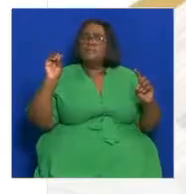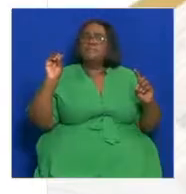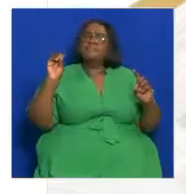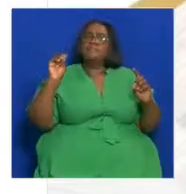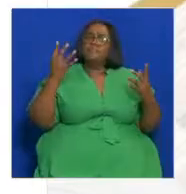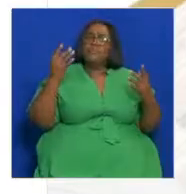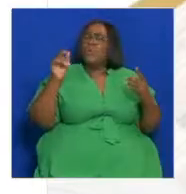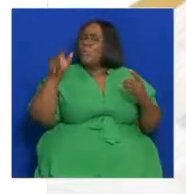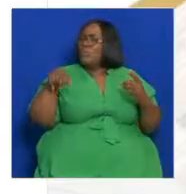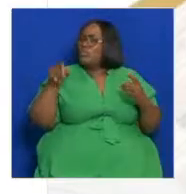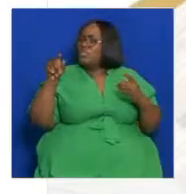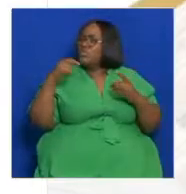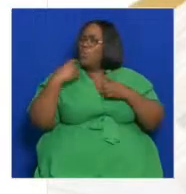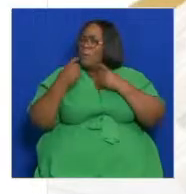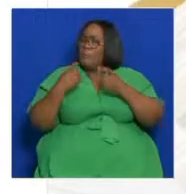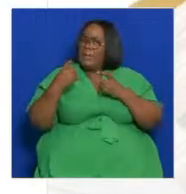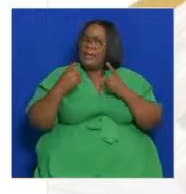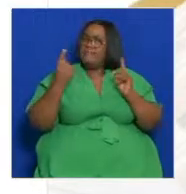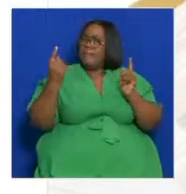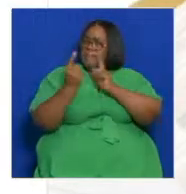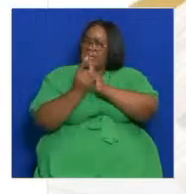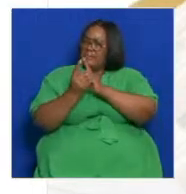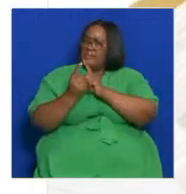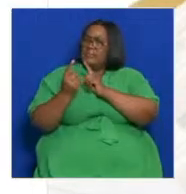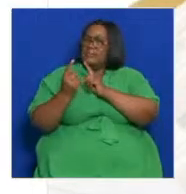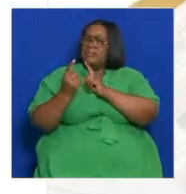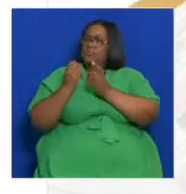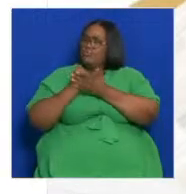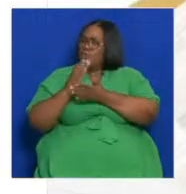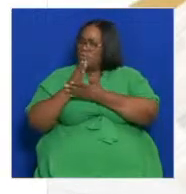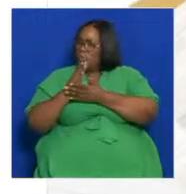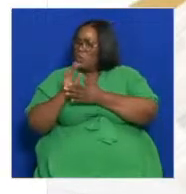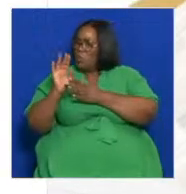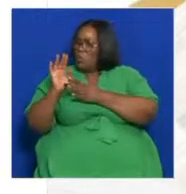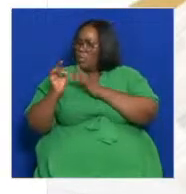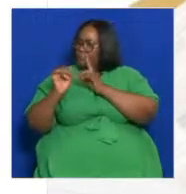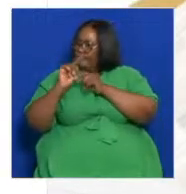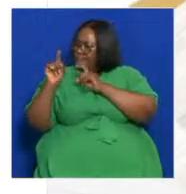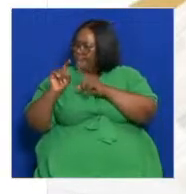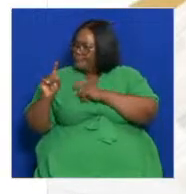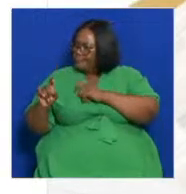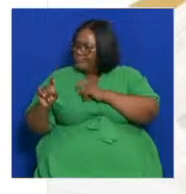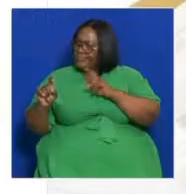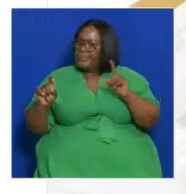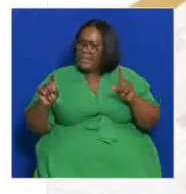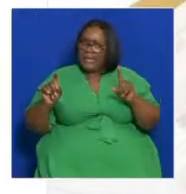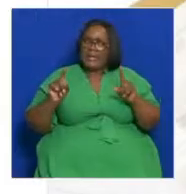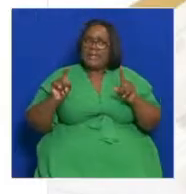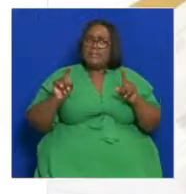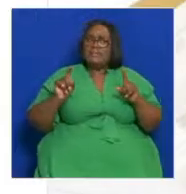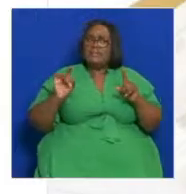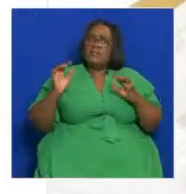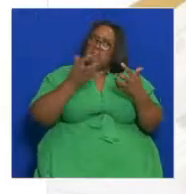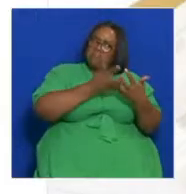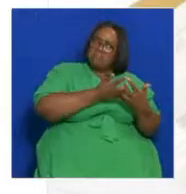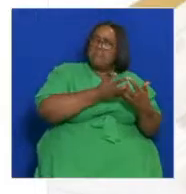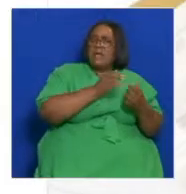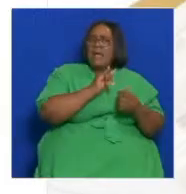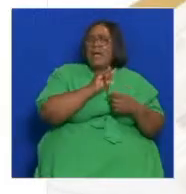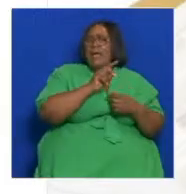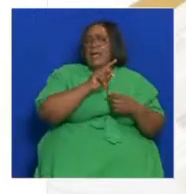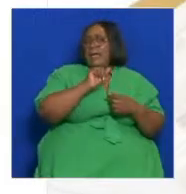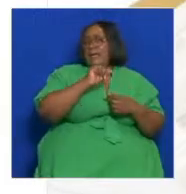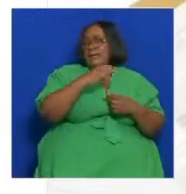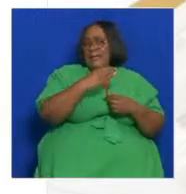establish whether it falls within the mandate. And if it does not, I refer it to the appropriate